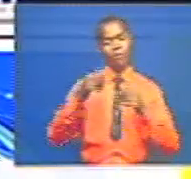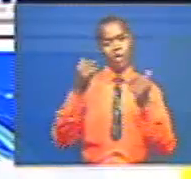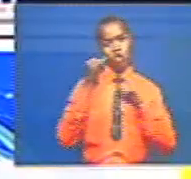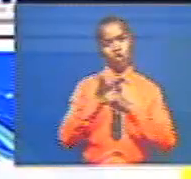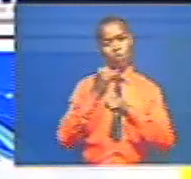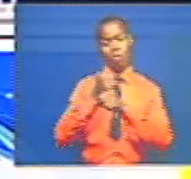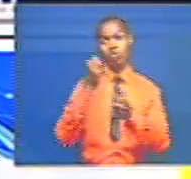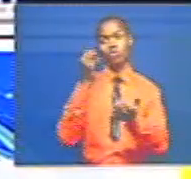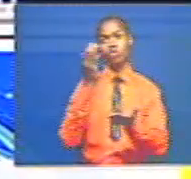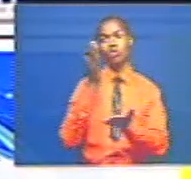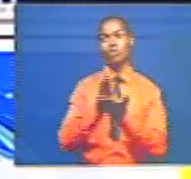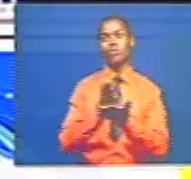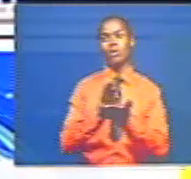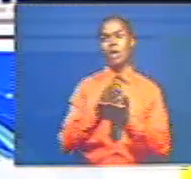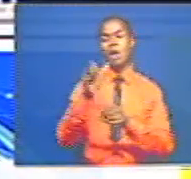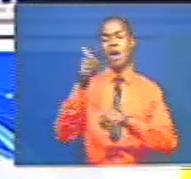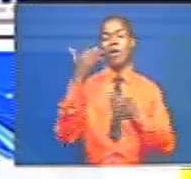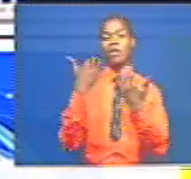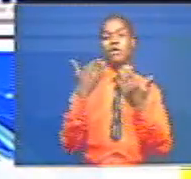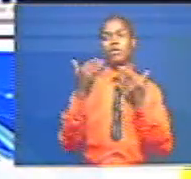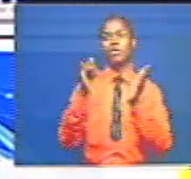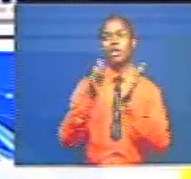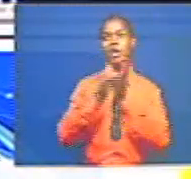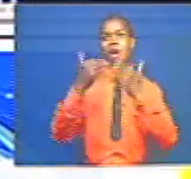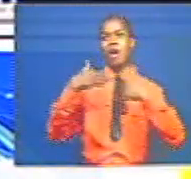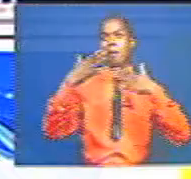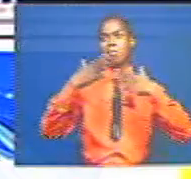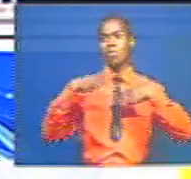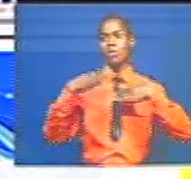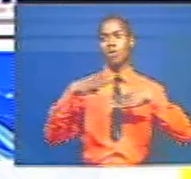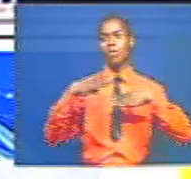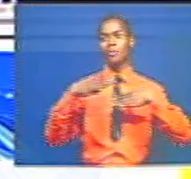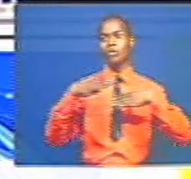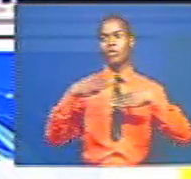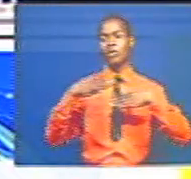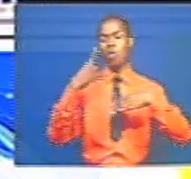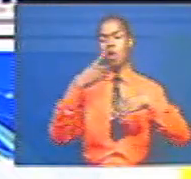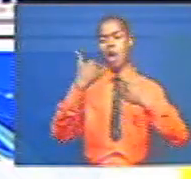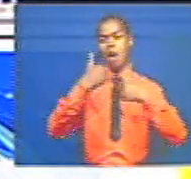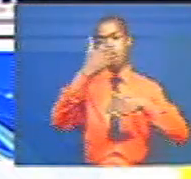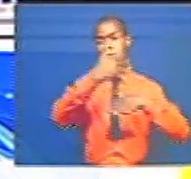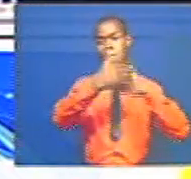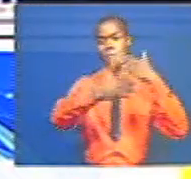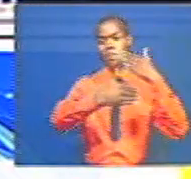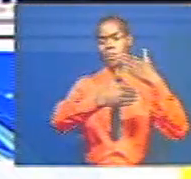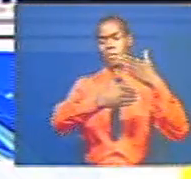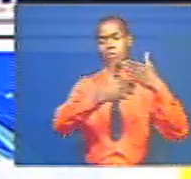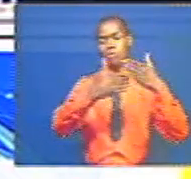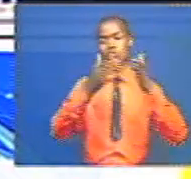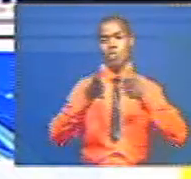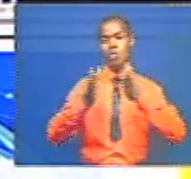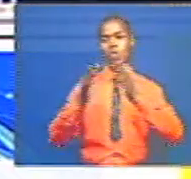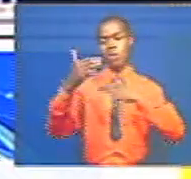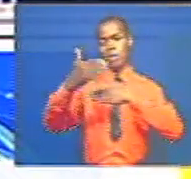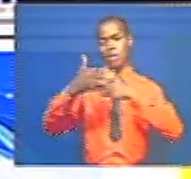to do. Then another thing is that we have people who have built infrastructures near the